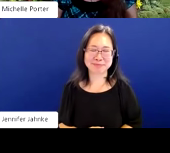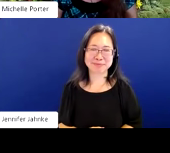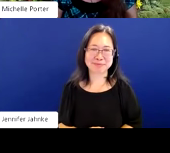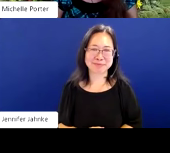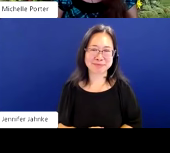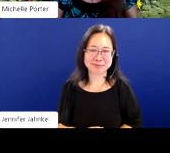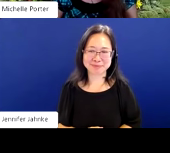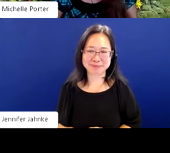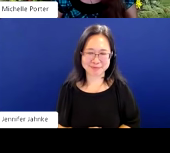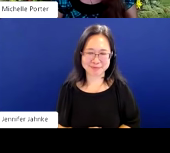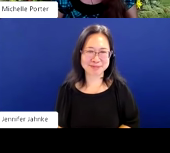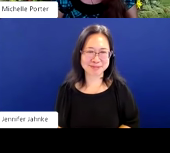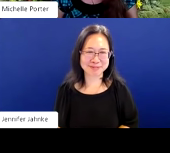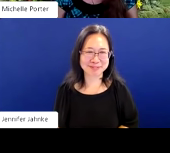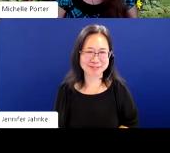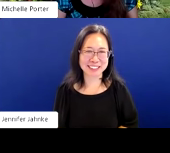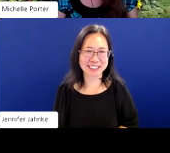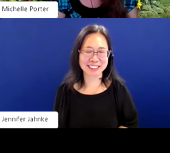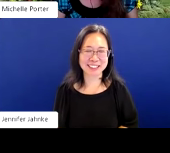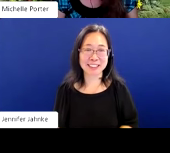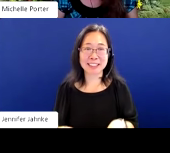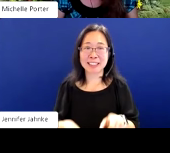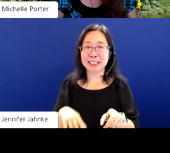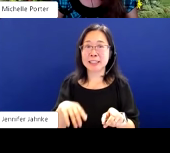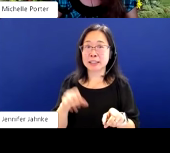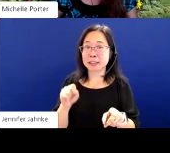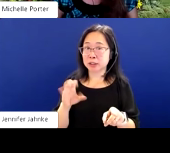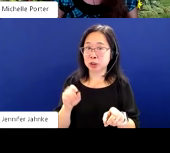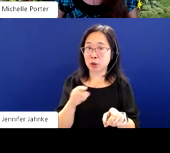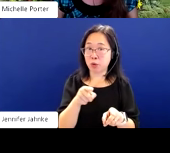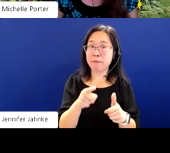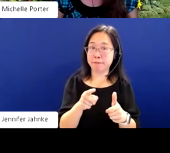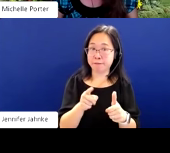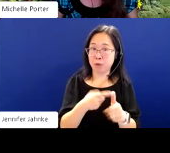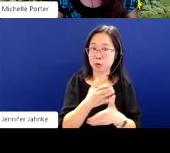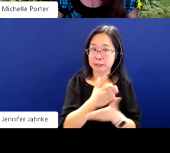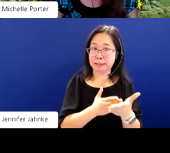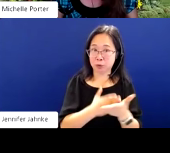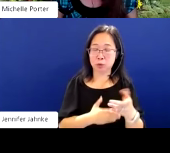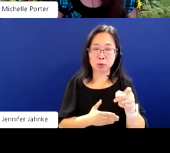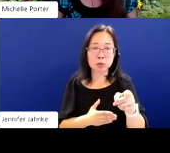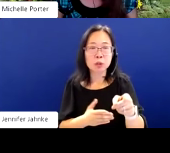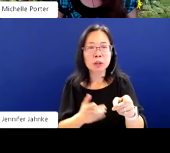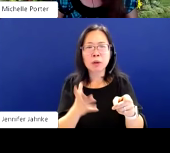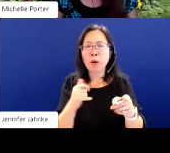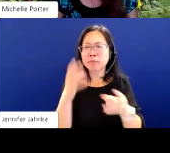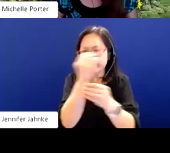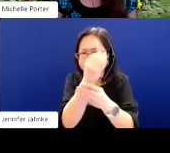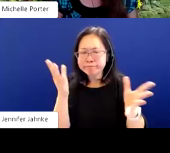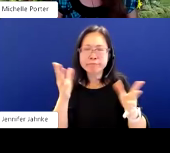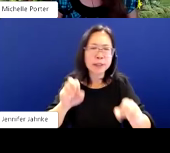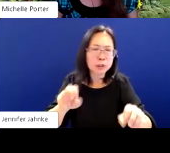in the first session, we really wanted to provide some education about what ageism